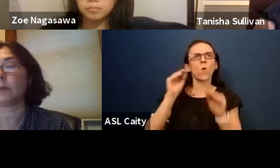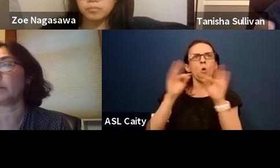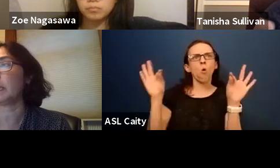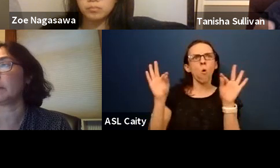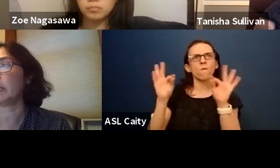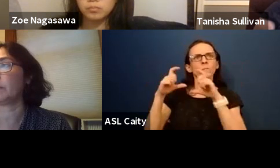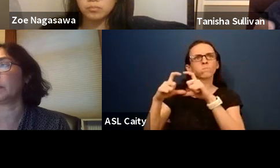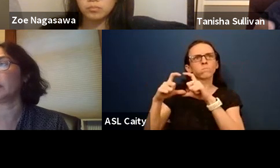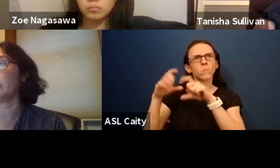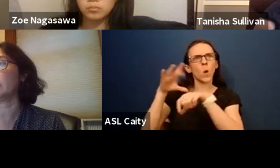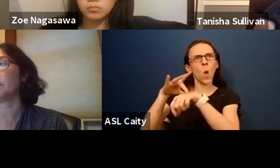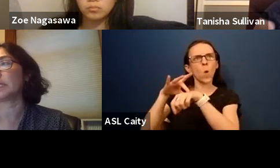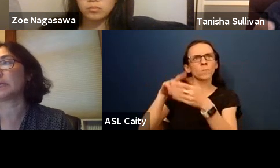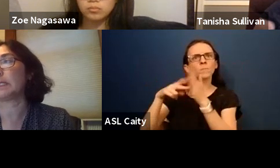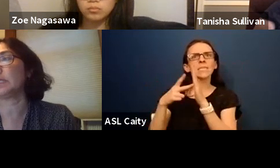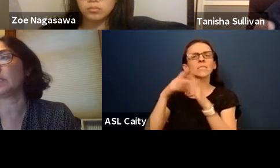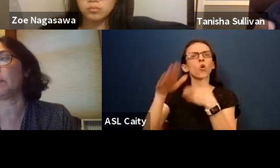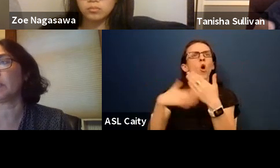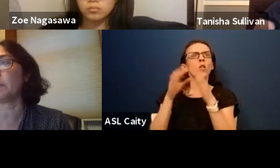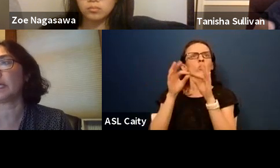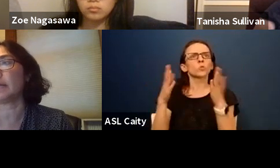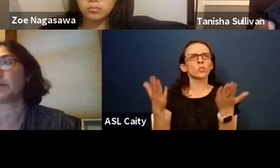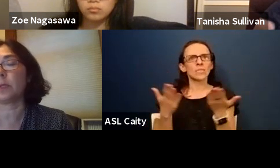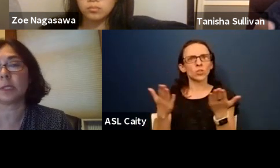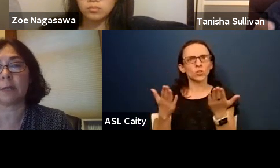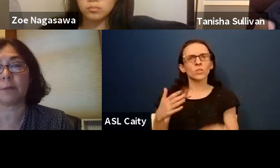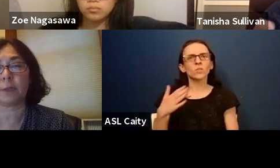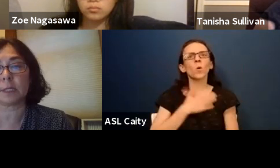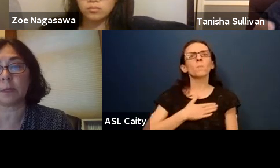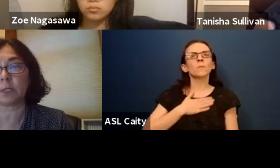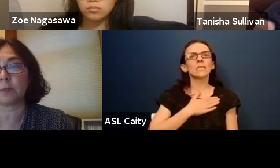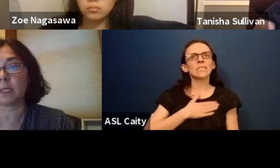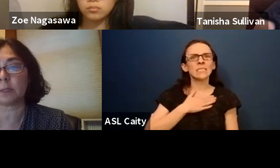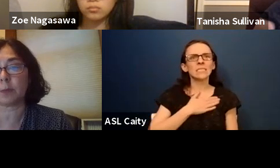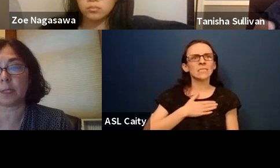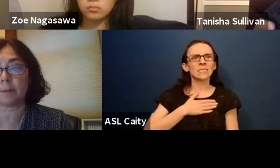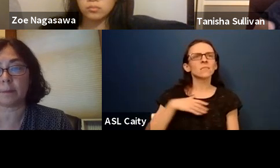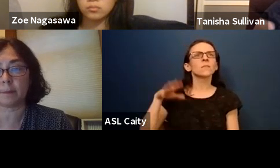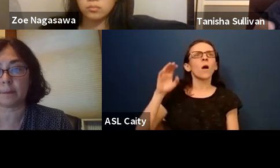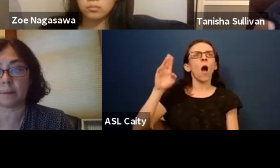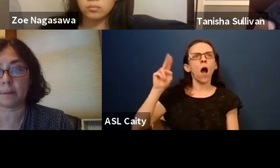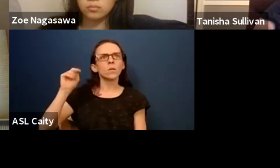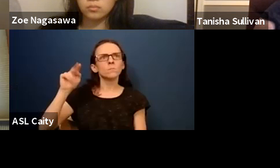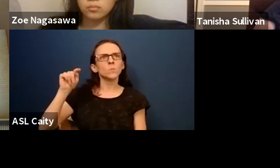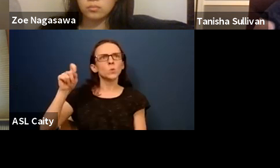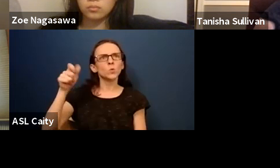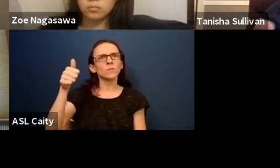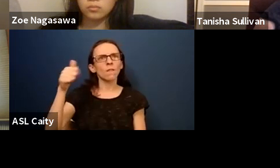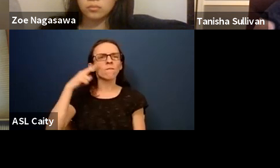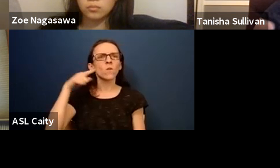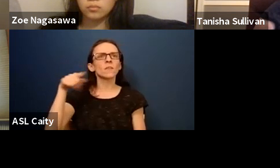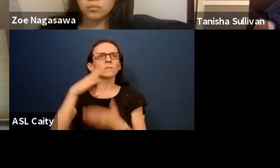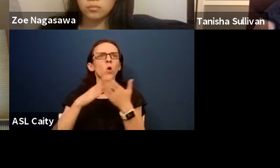be in the main room. Interpreters, please stop interpreting and mute yourself for this part of the testimony.